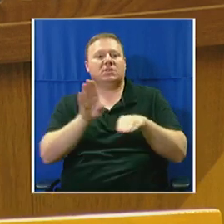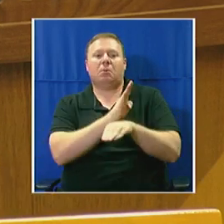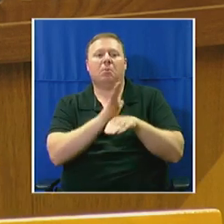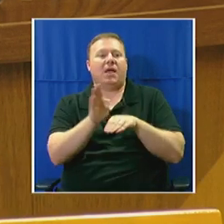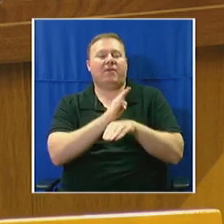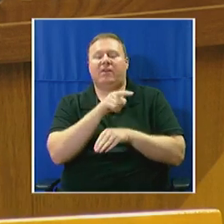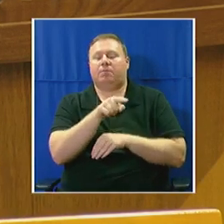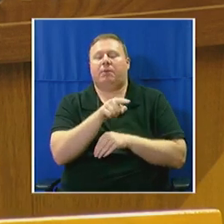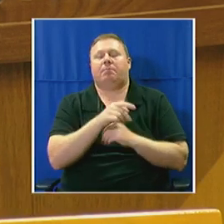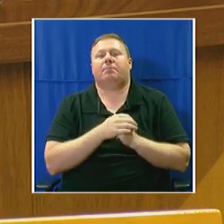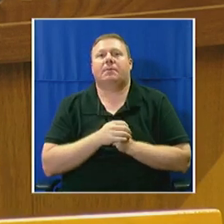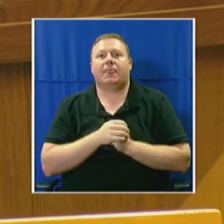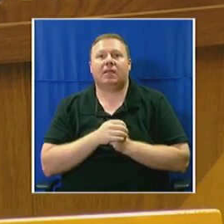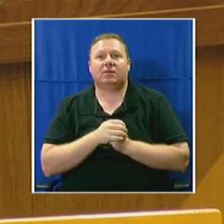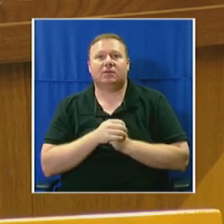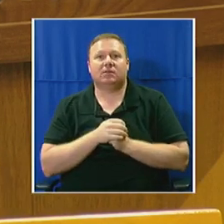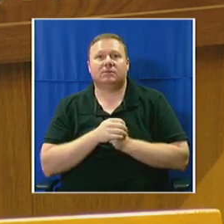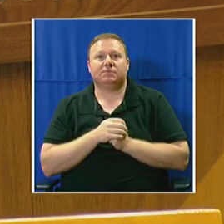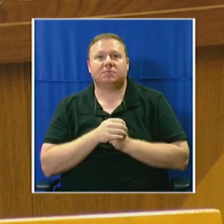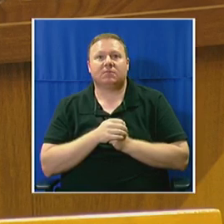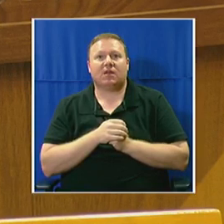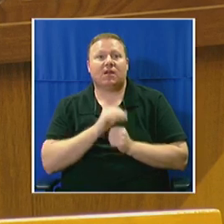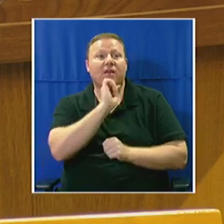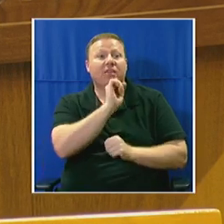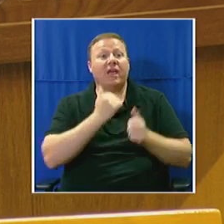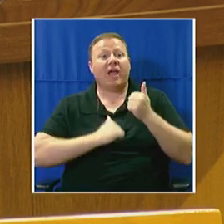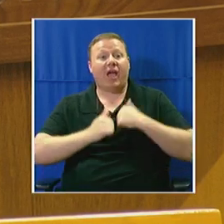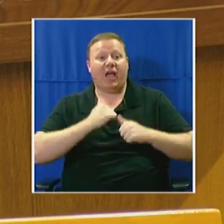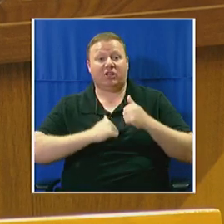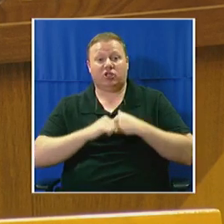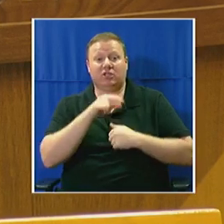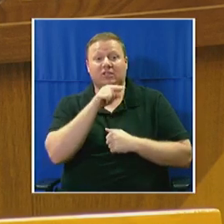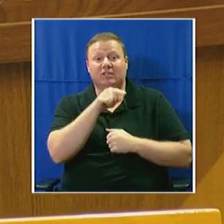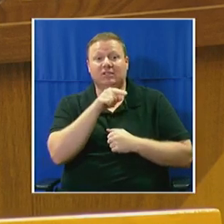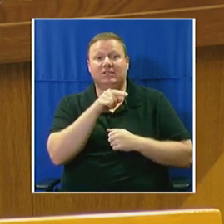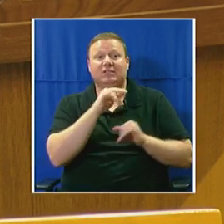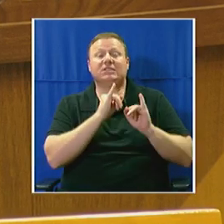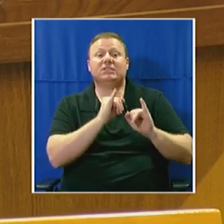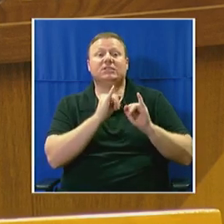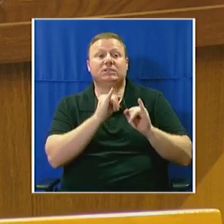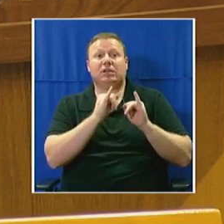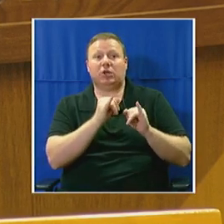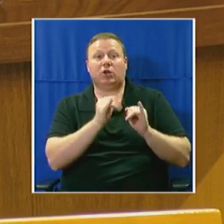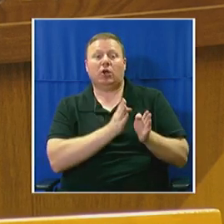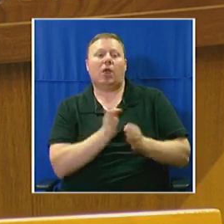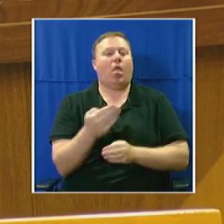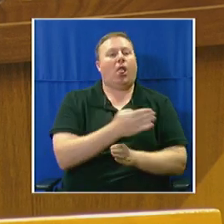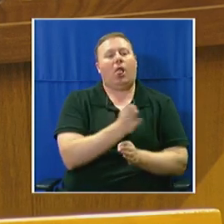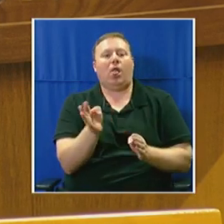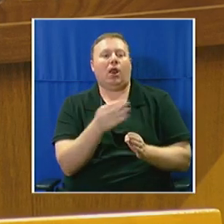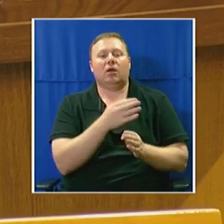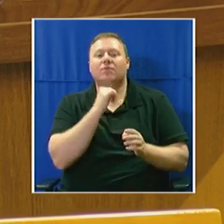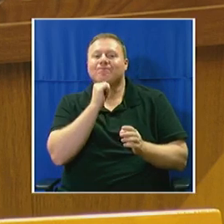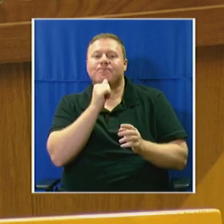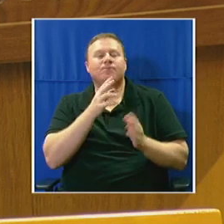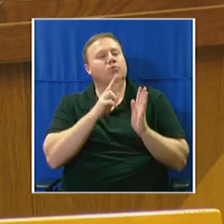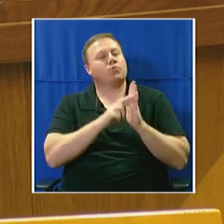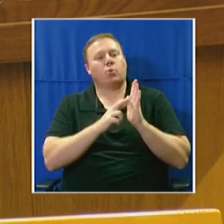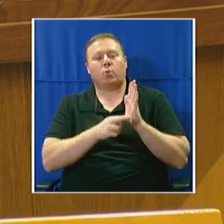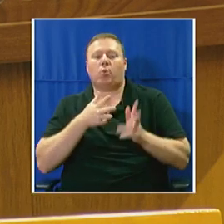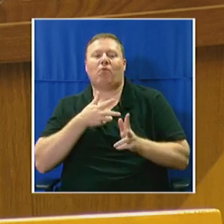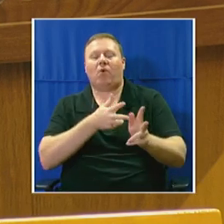findings over the years by our courts Miss jiba and Mr MBI having been found to have acted in a manner that at best can be described